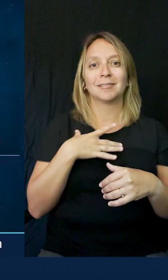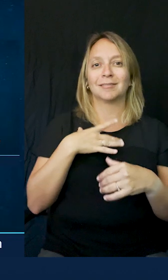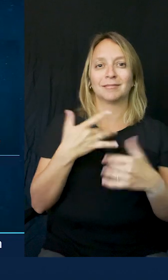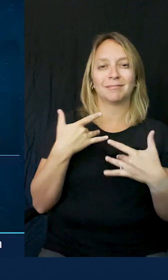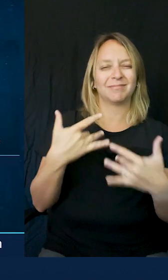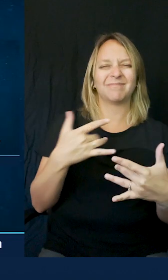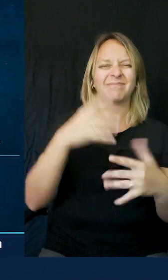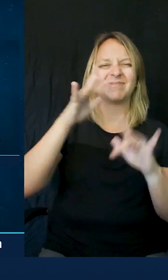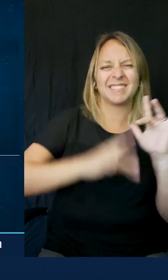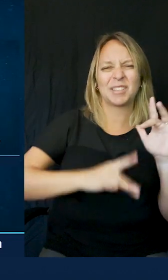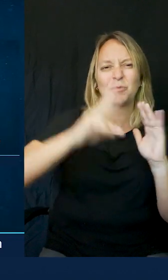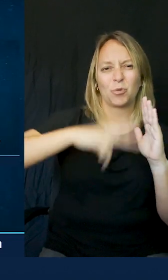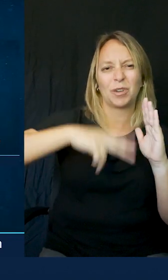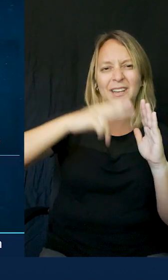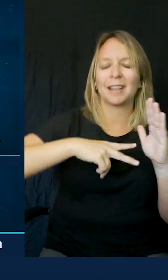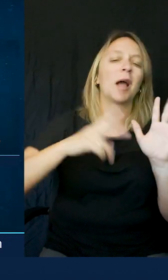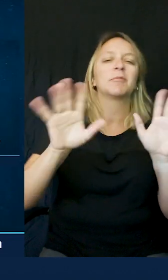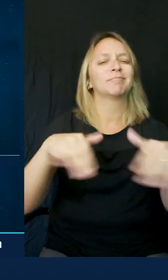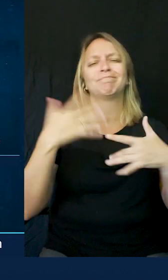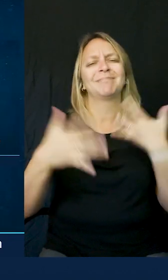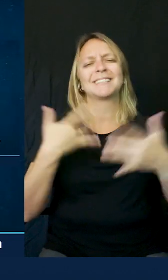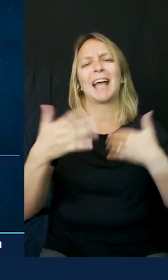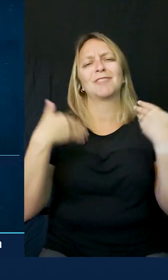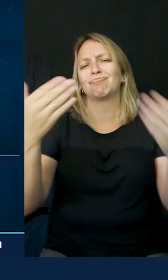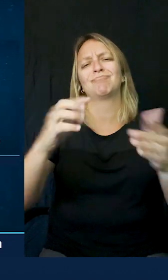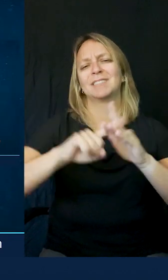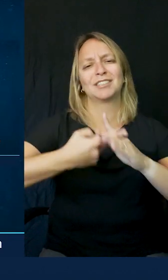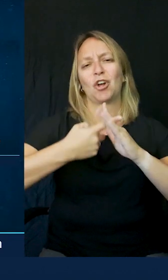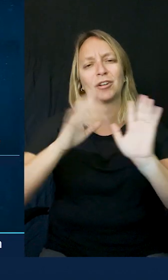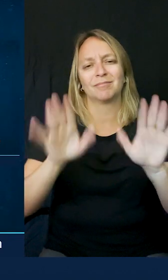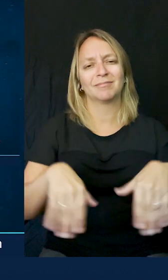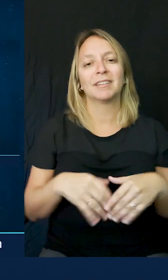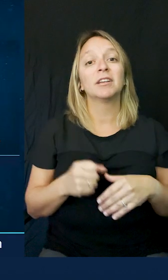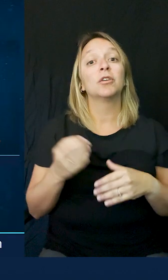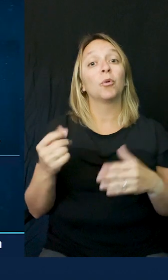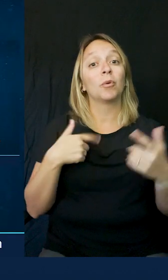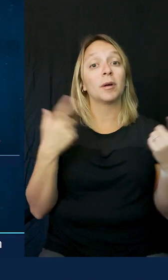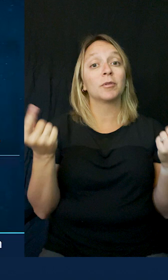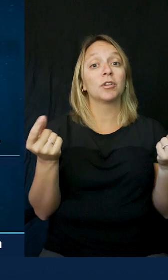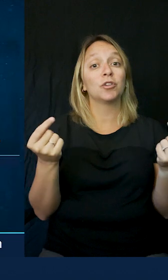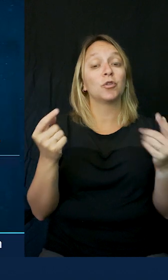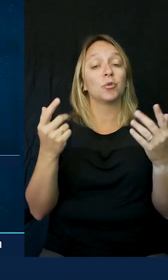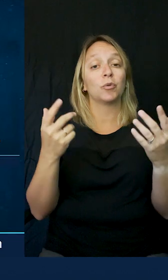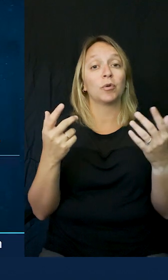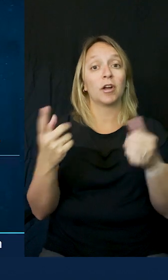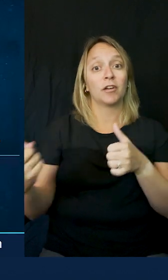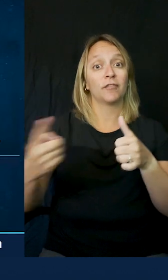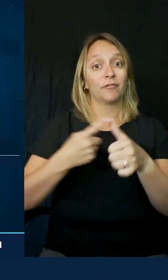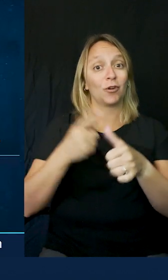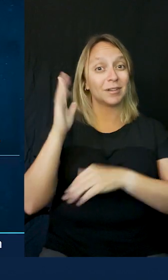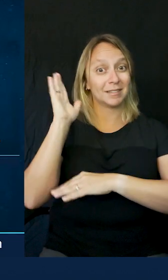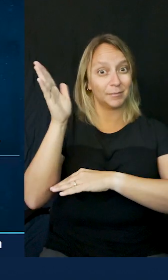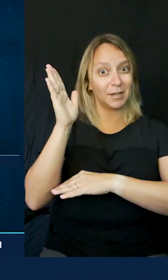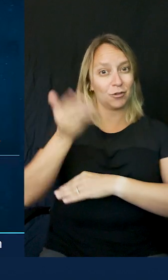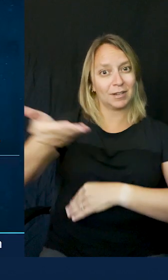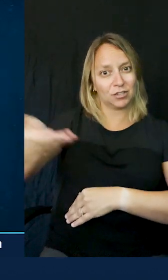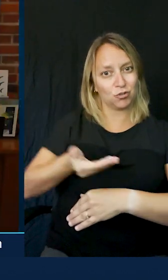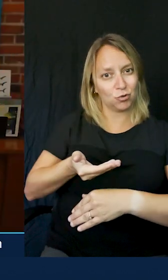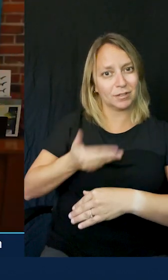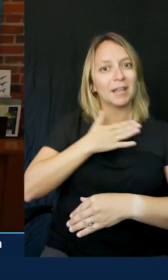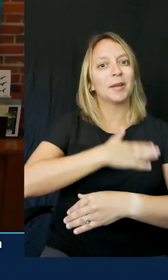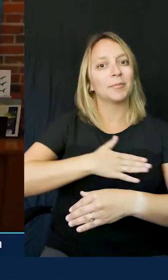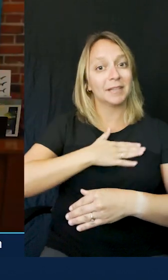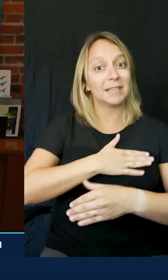skip reading them to you because I'm really excited to get started. And so what I'm going to do is jump right to our first speaker. And so